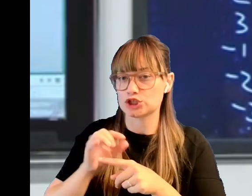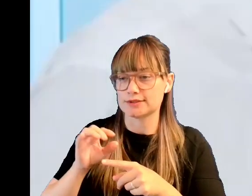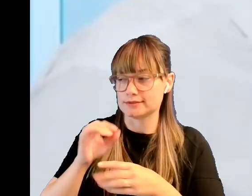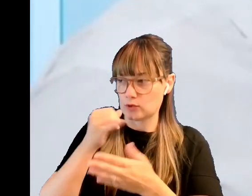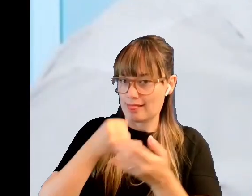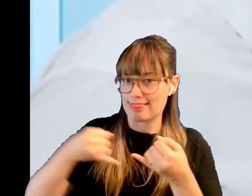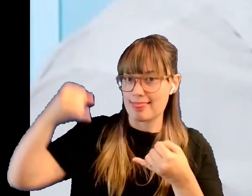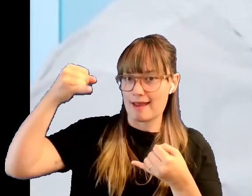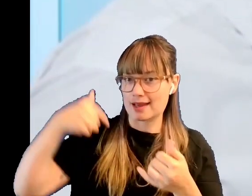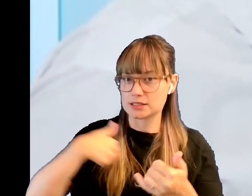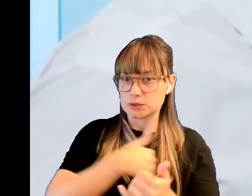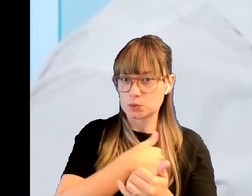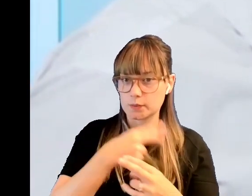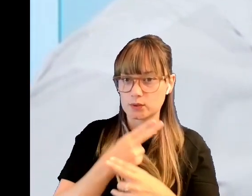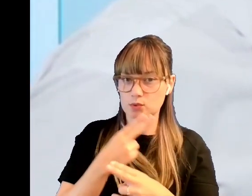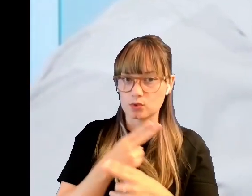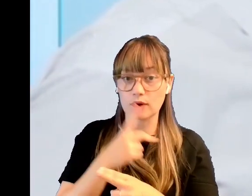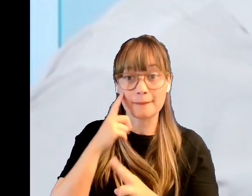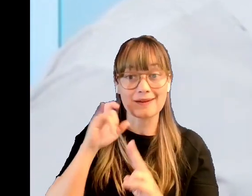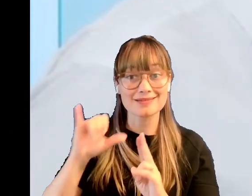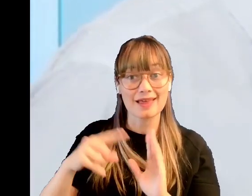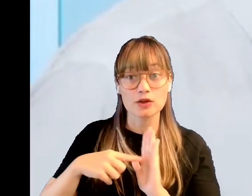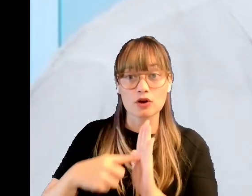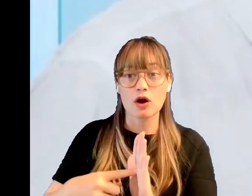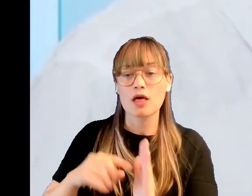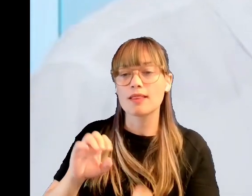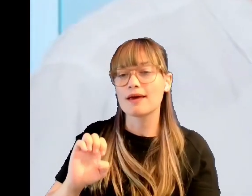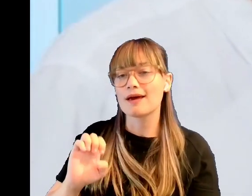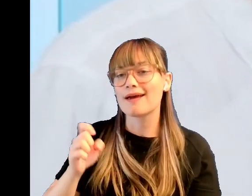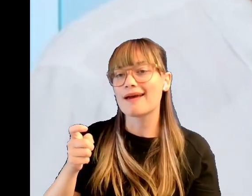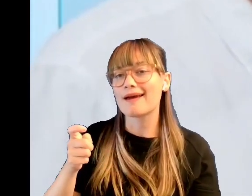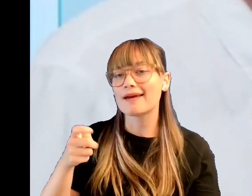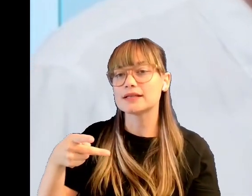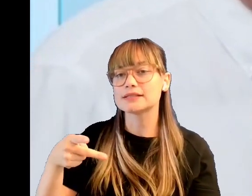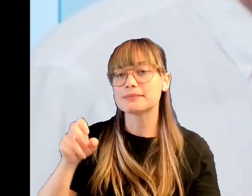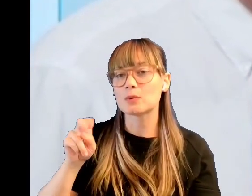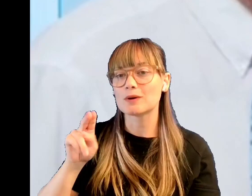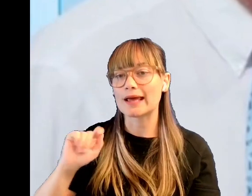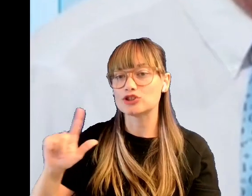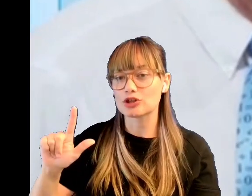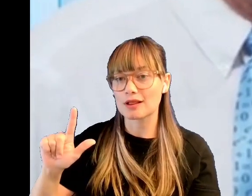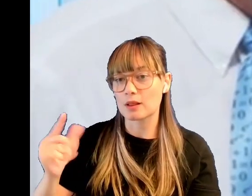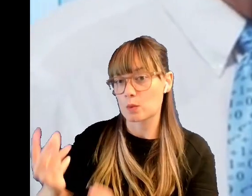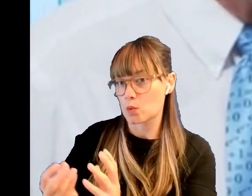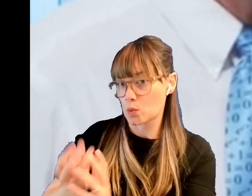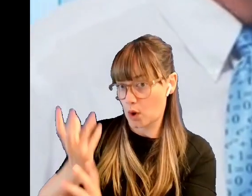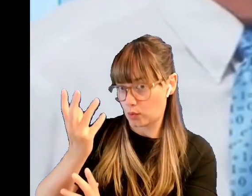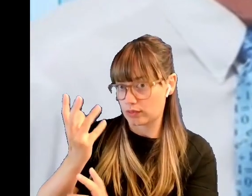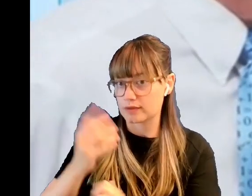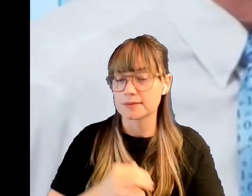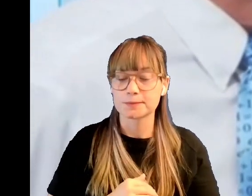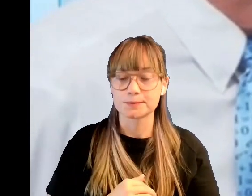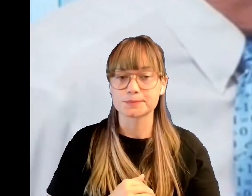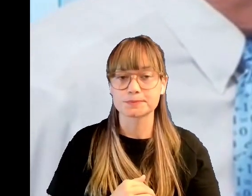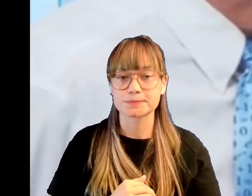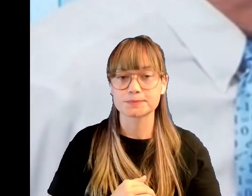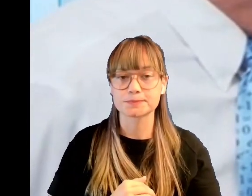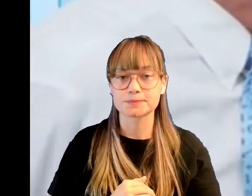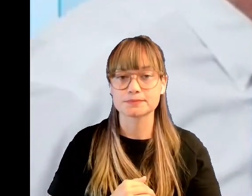study because it's an example of what we call exponential growth. Exponential